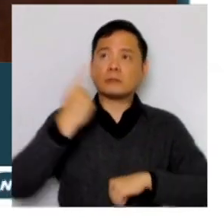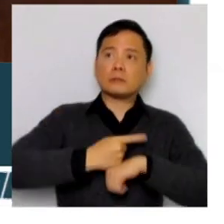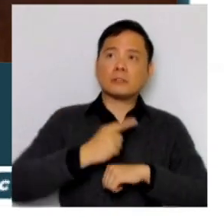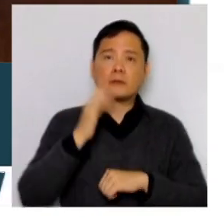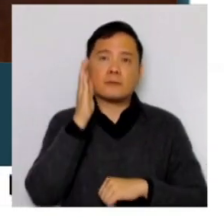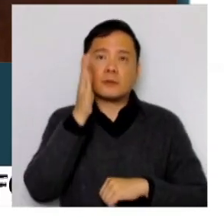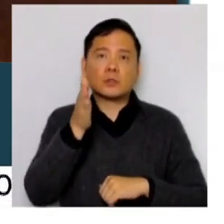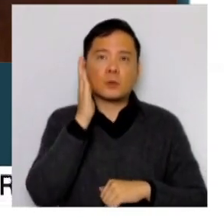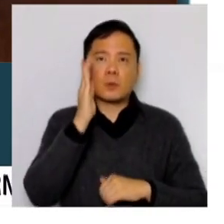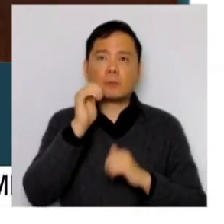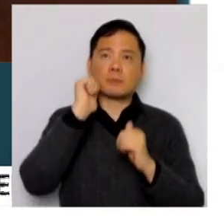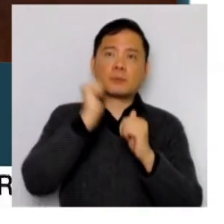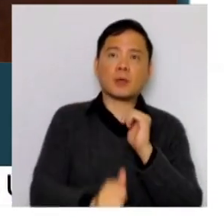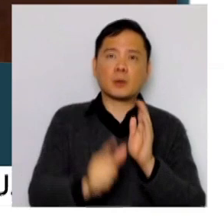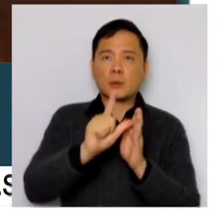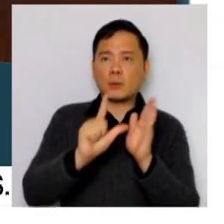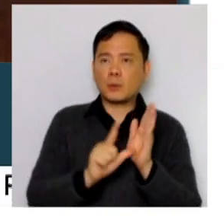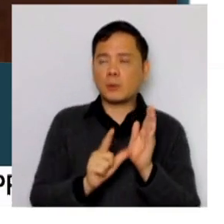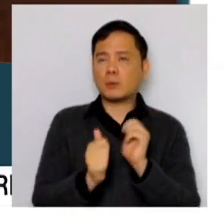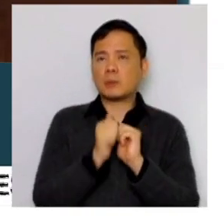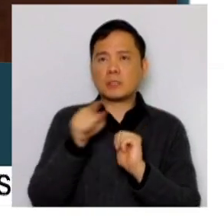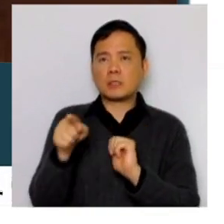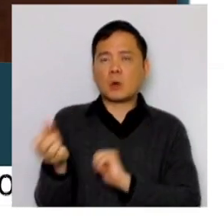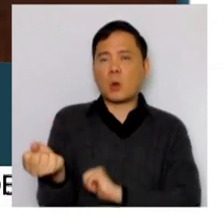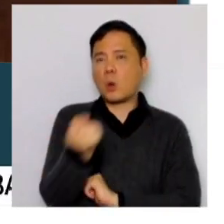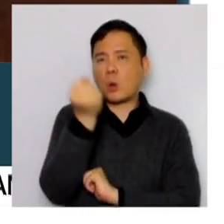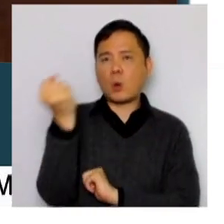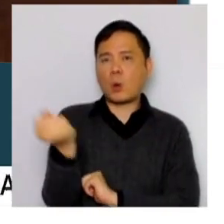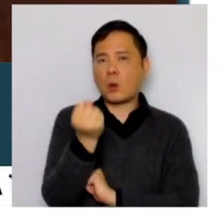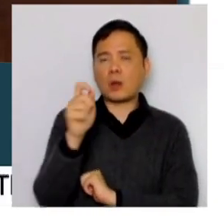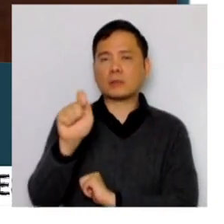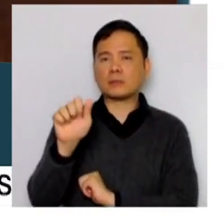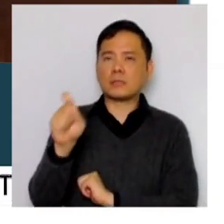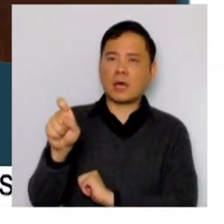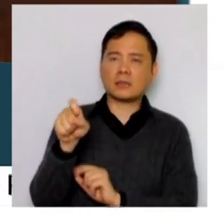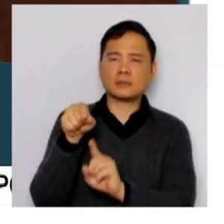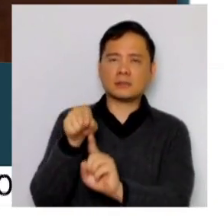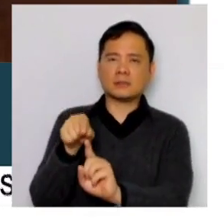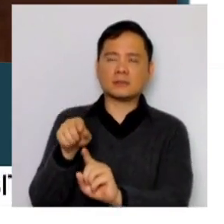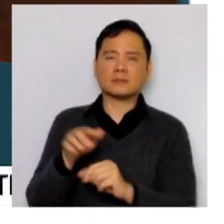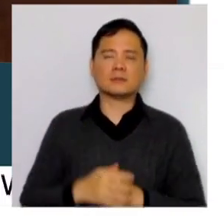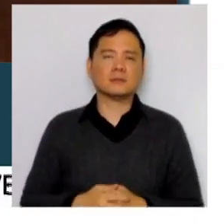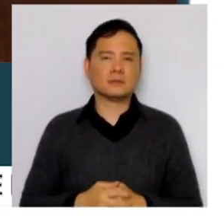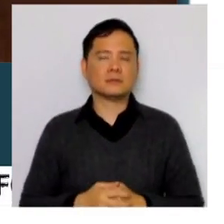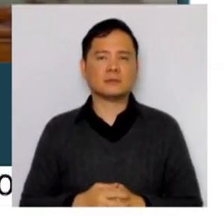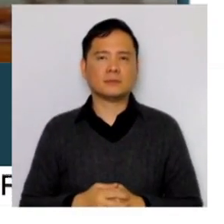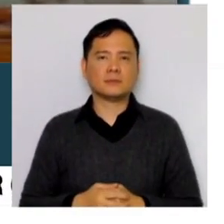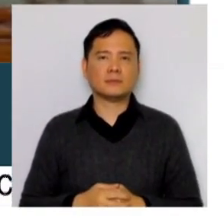law to suspend the collection of the excise tax on fuel.